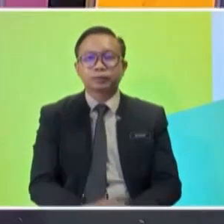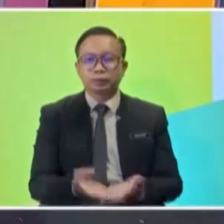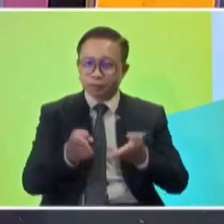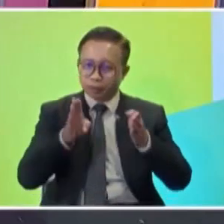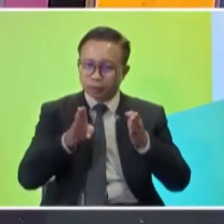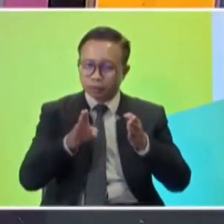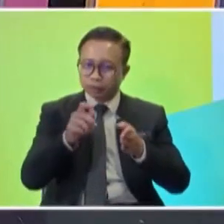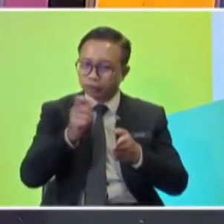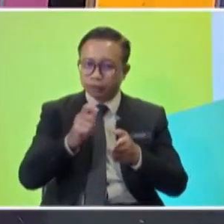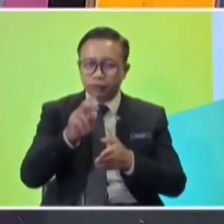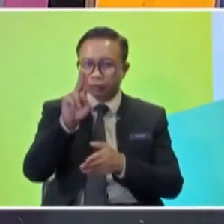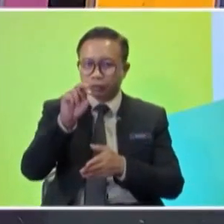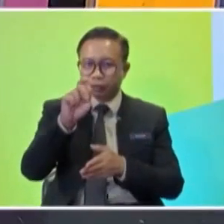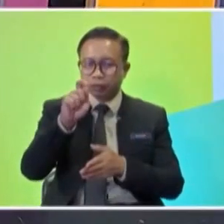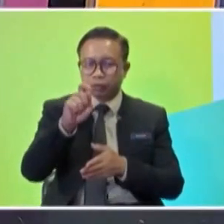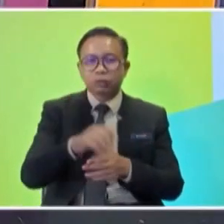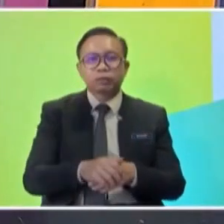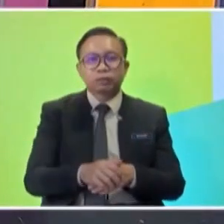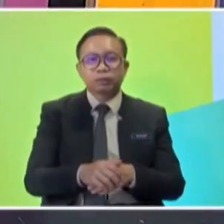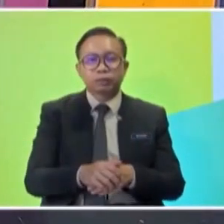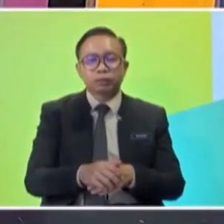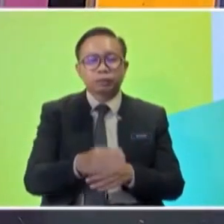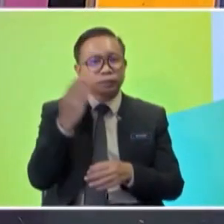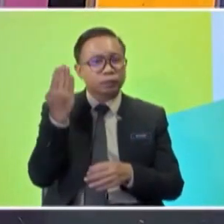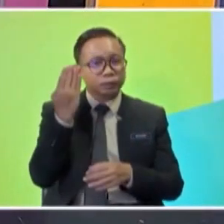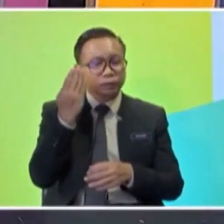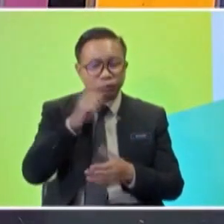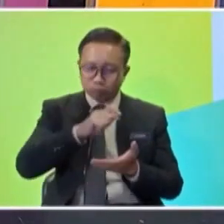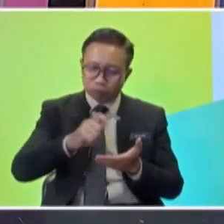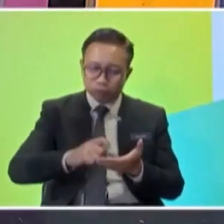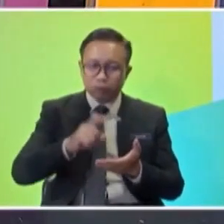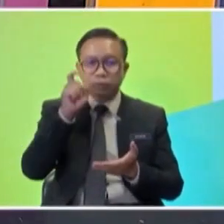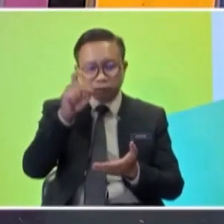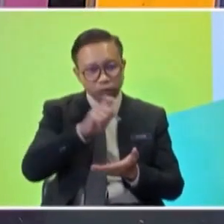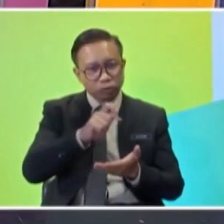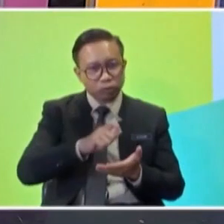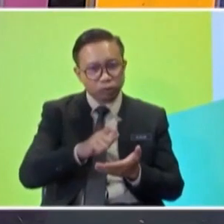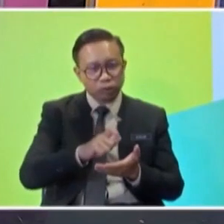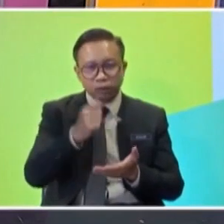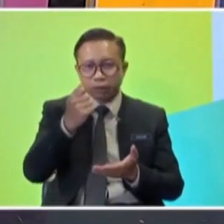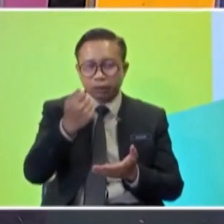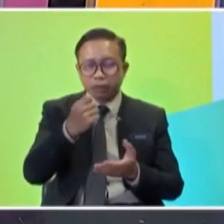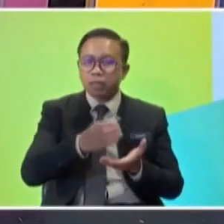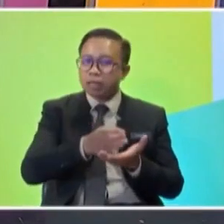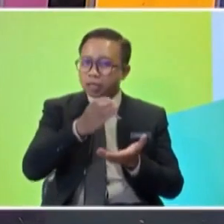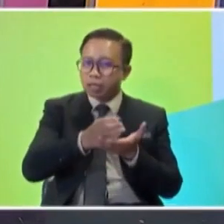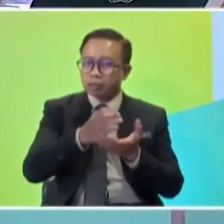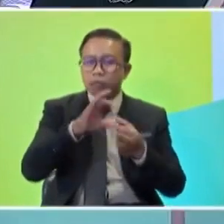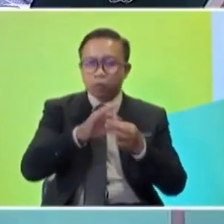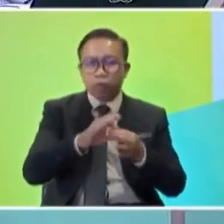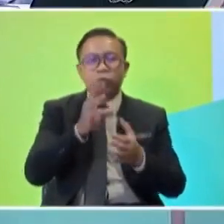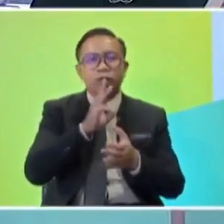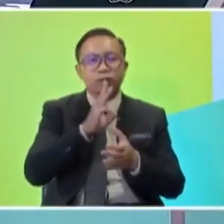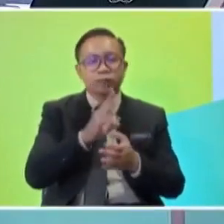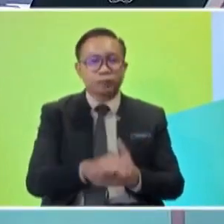Yep. If we never write the unit also, but it's the proper way is we write the unit. We okay. get 10 cup of waters. All so right. if it's a problem solving question,